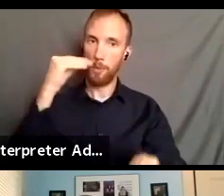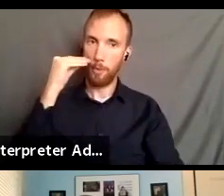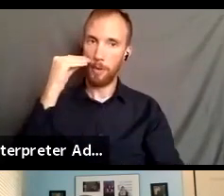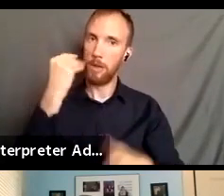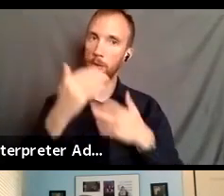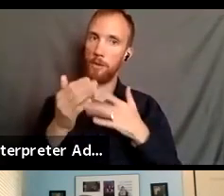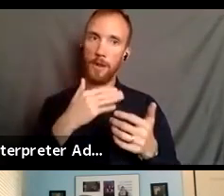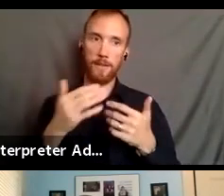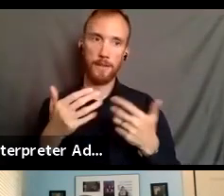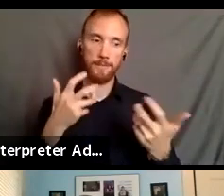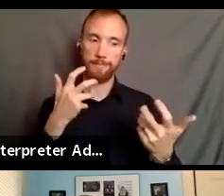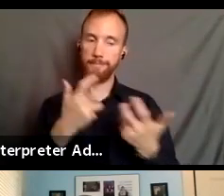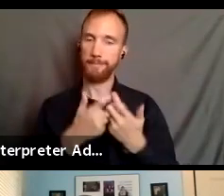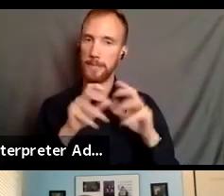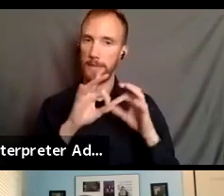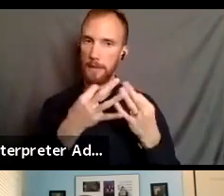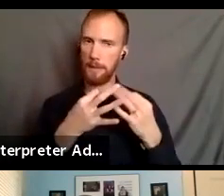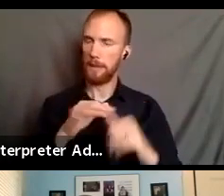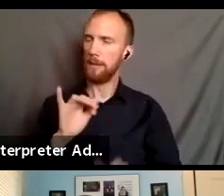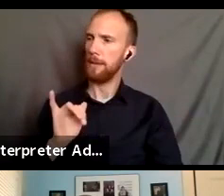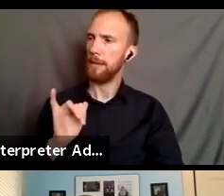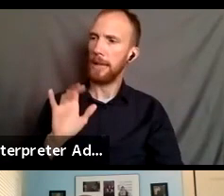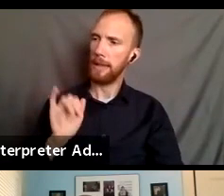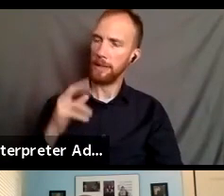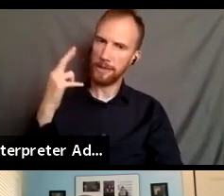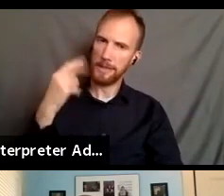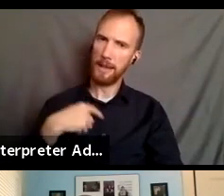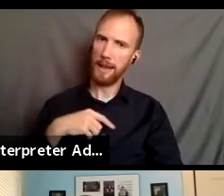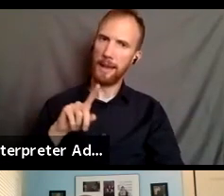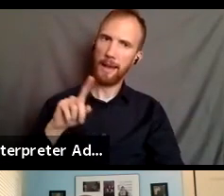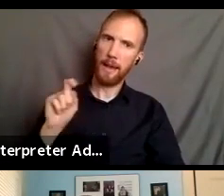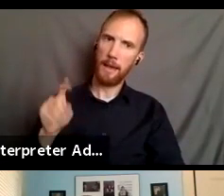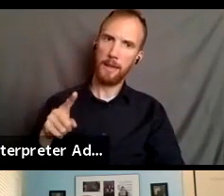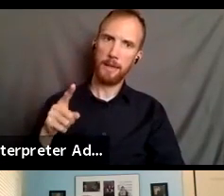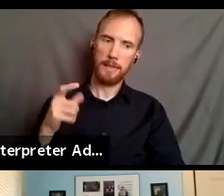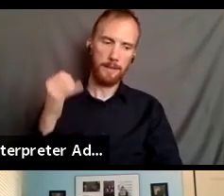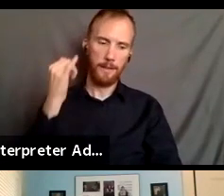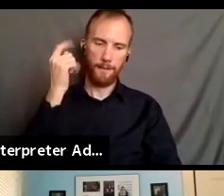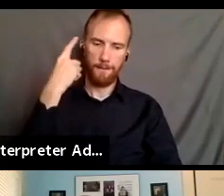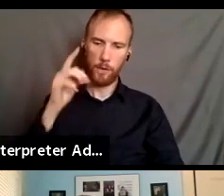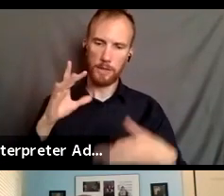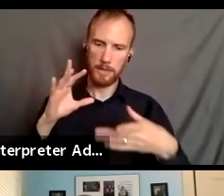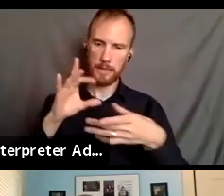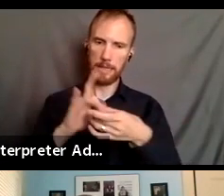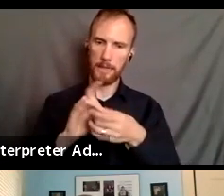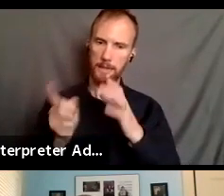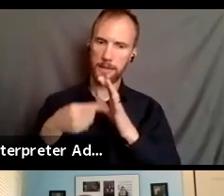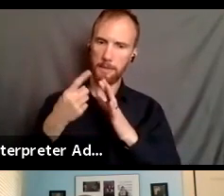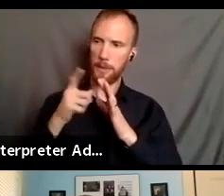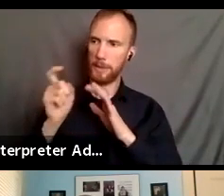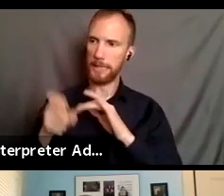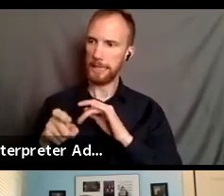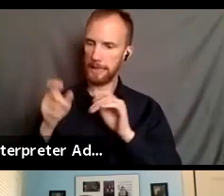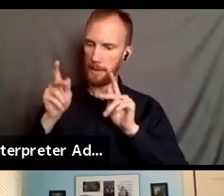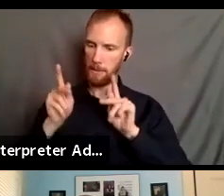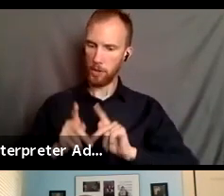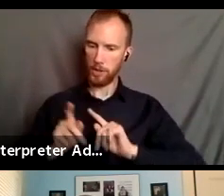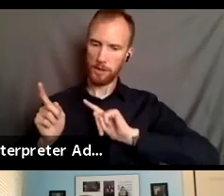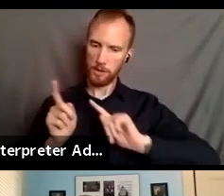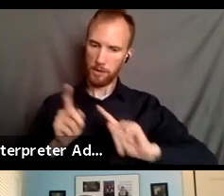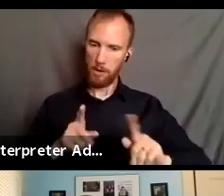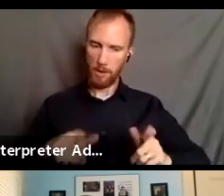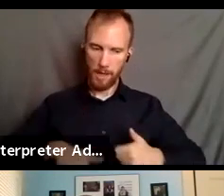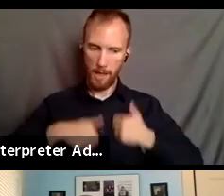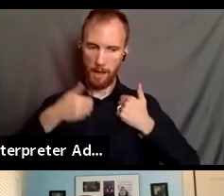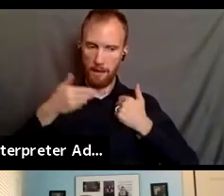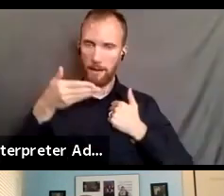that's that's why i asked because i can't make that connection we need someone to go to the to the home to the neighborhood and find the